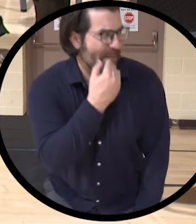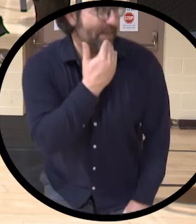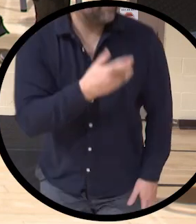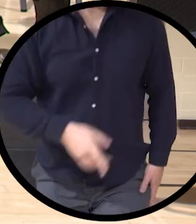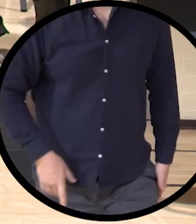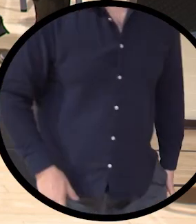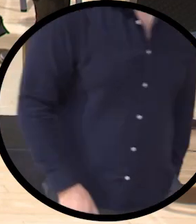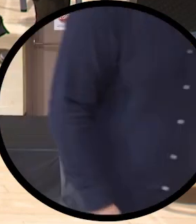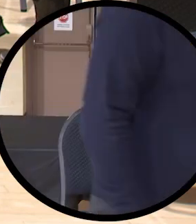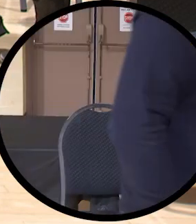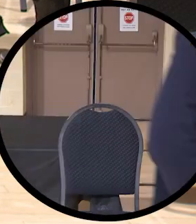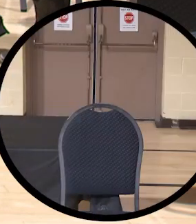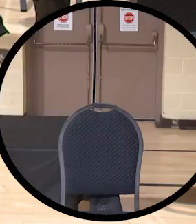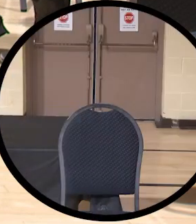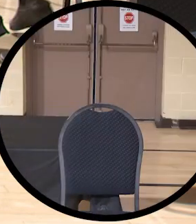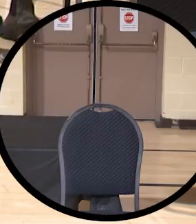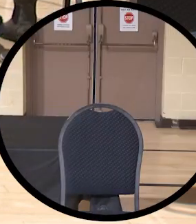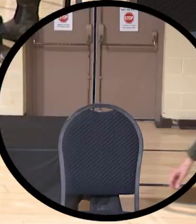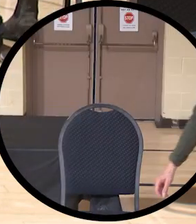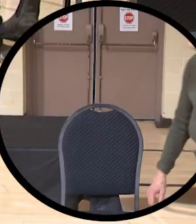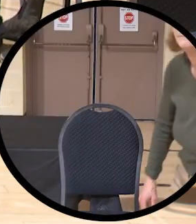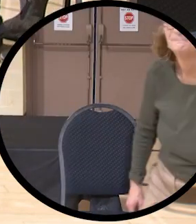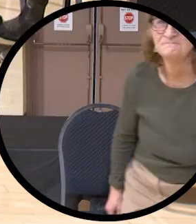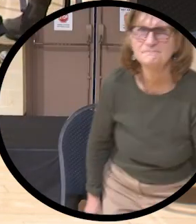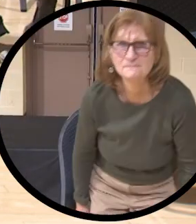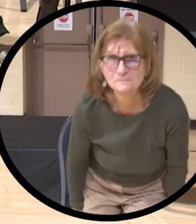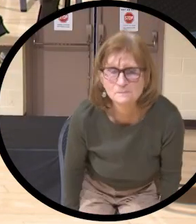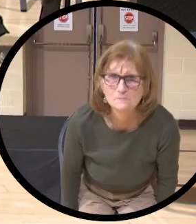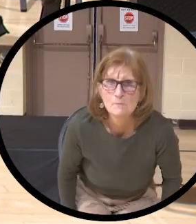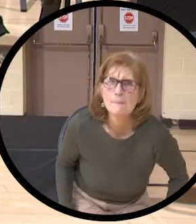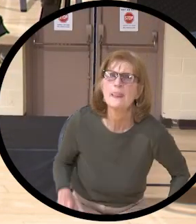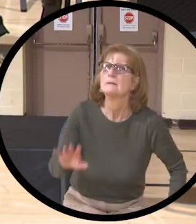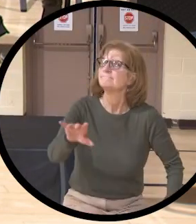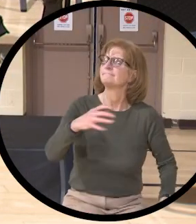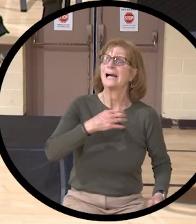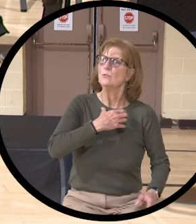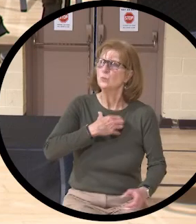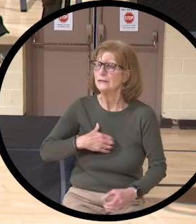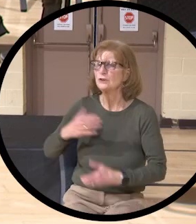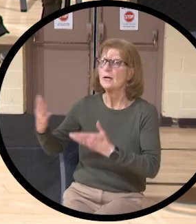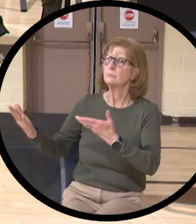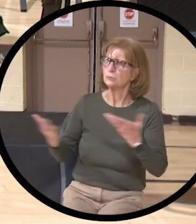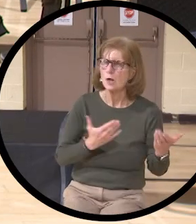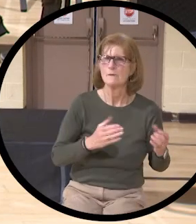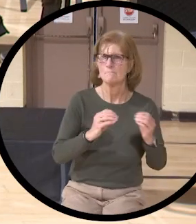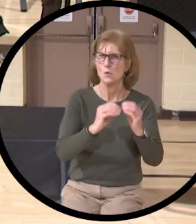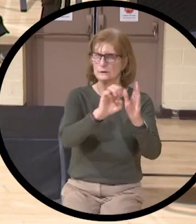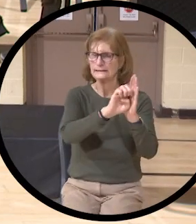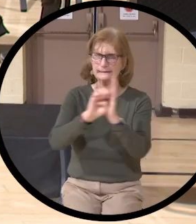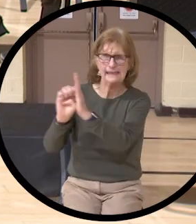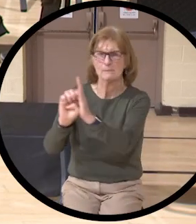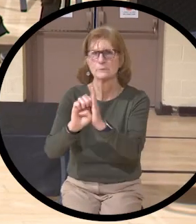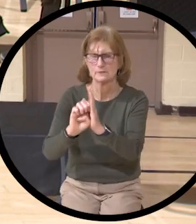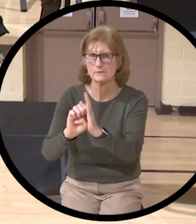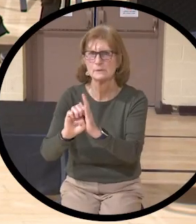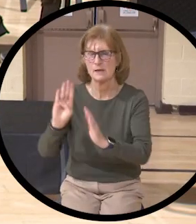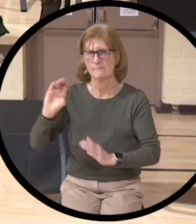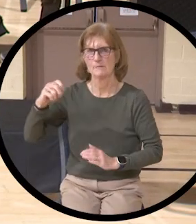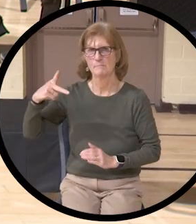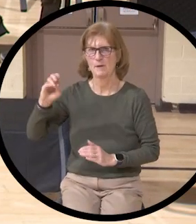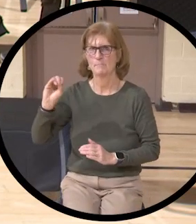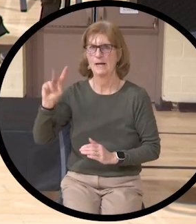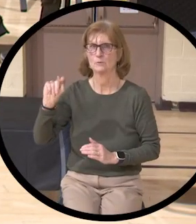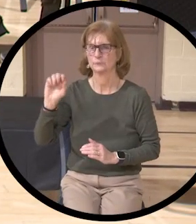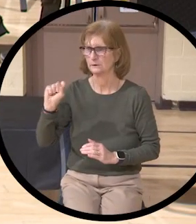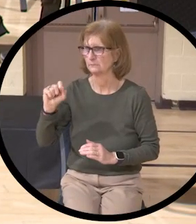Yeah, I should have brought better examples of some of the bump outs. I had some better examples of the refuge islands. I do think Ellsworth, though, is a good example, if